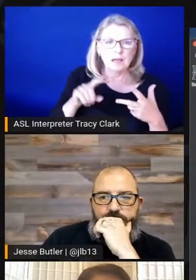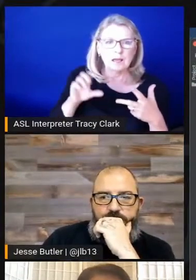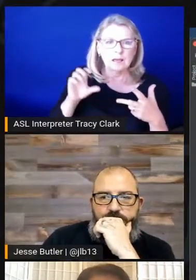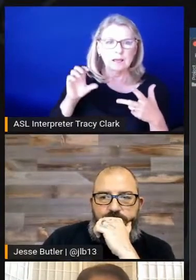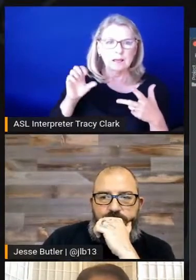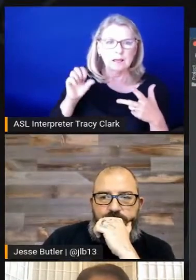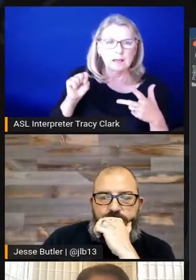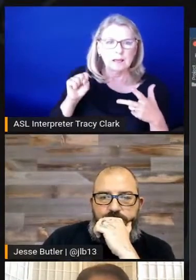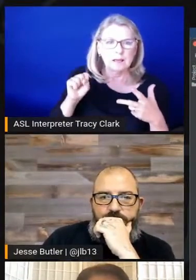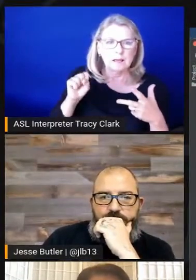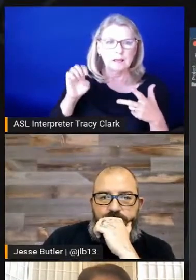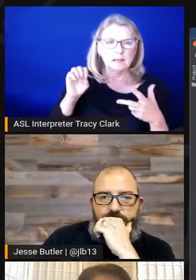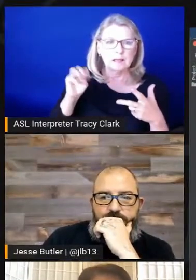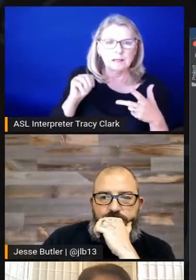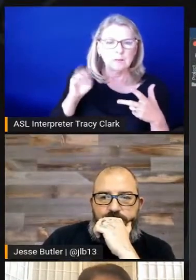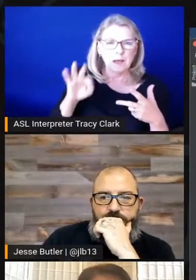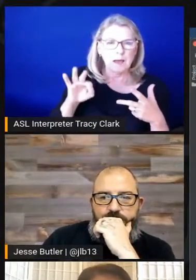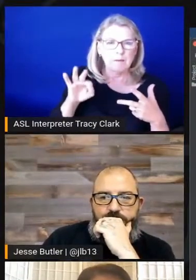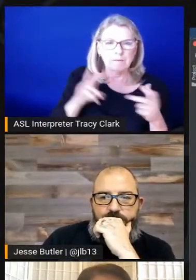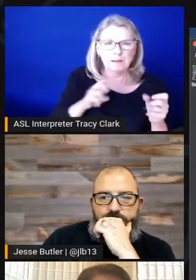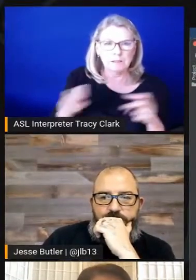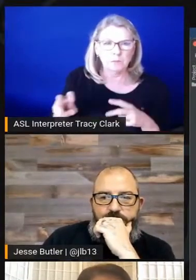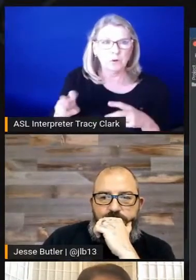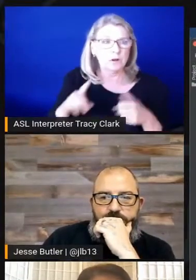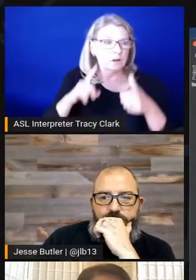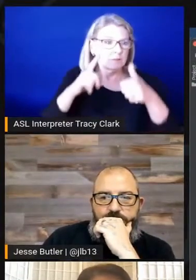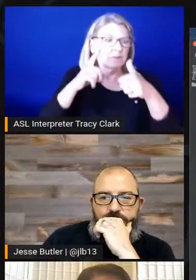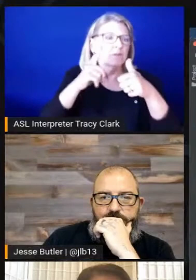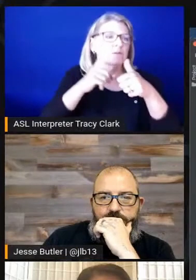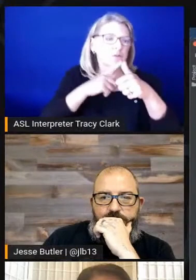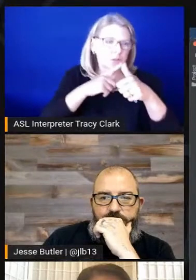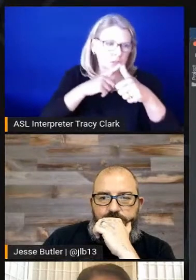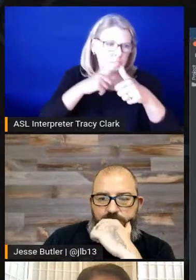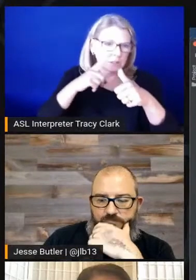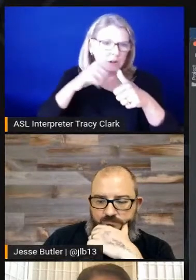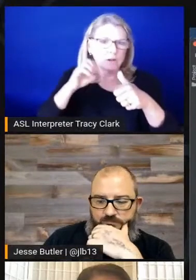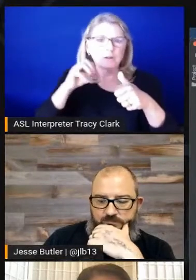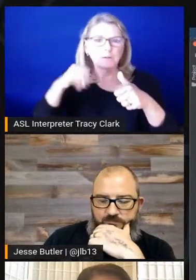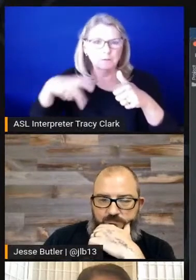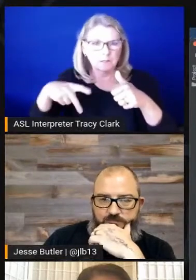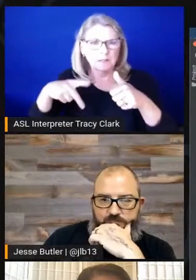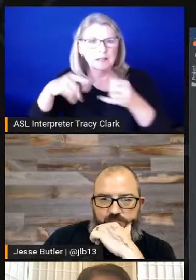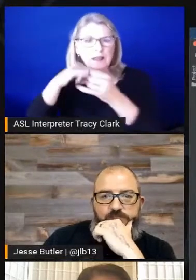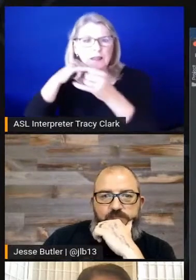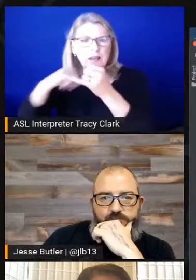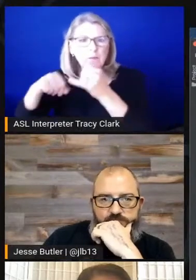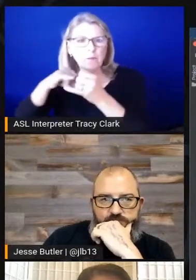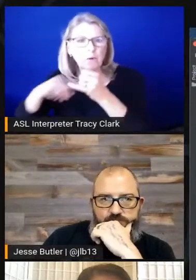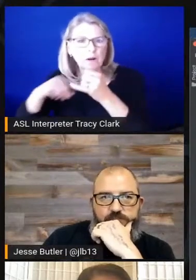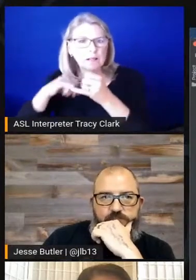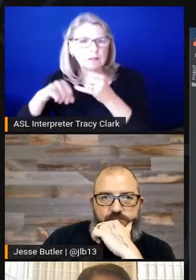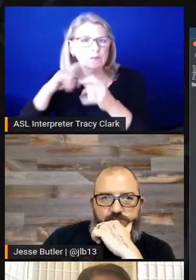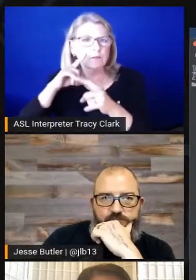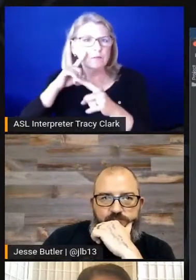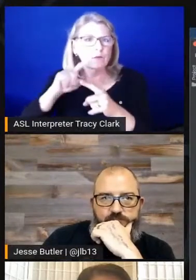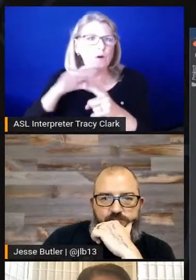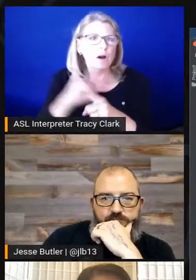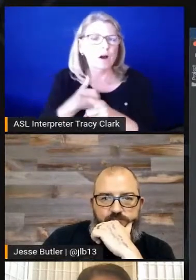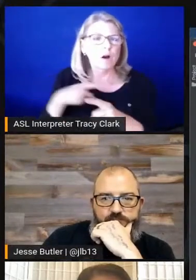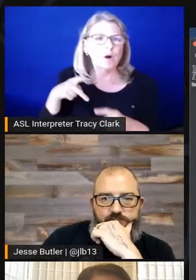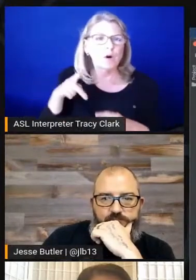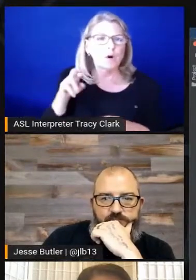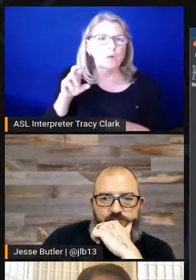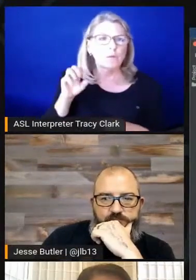AMP. And this endpoint is of note as this is the endpoint of our Prometheus workspace. So this is